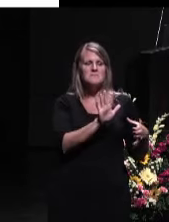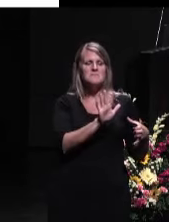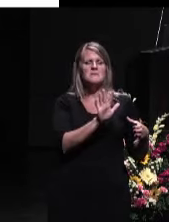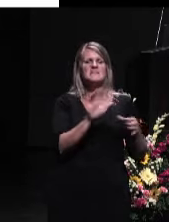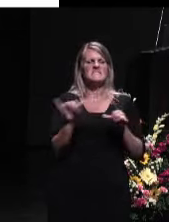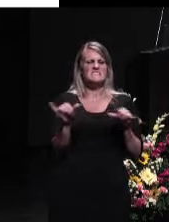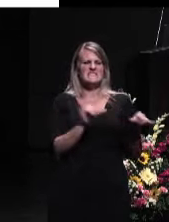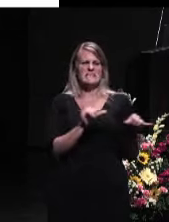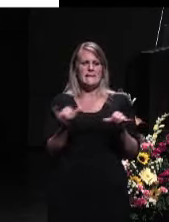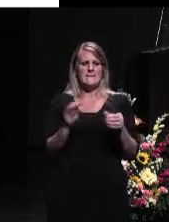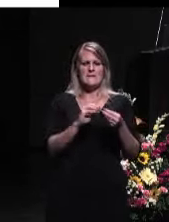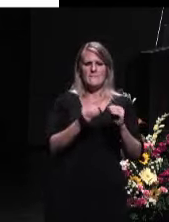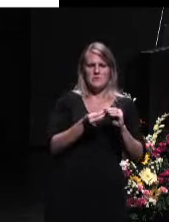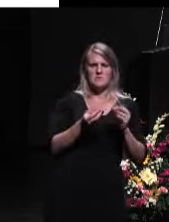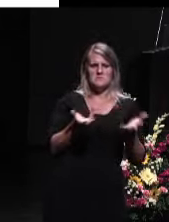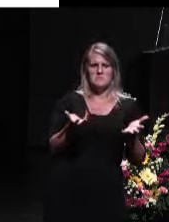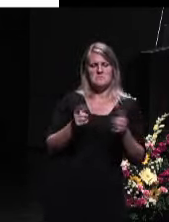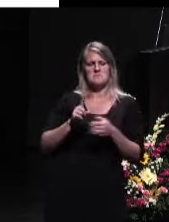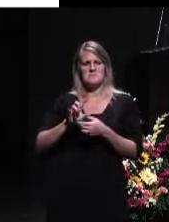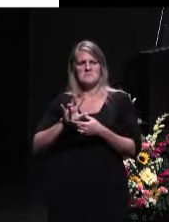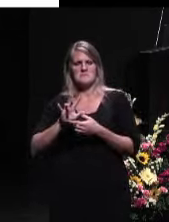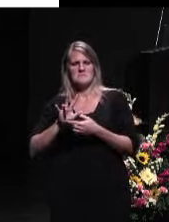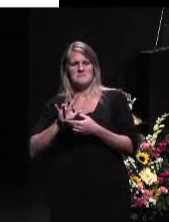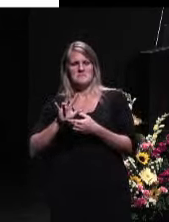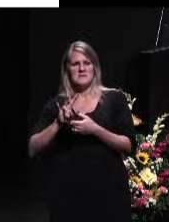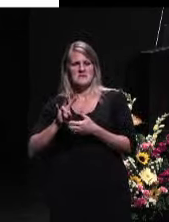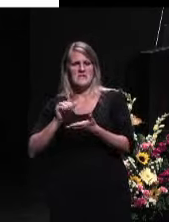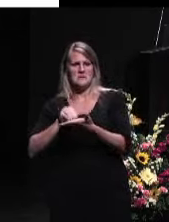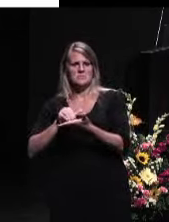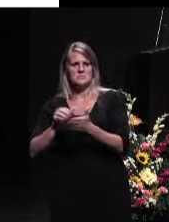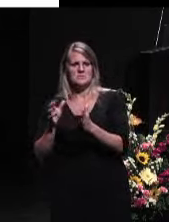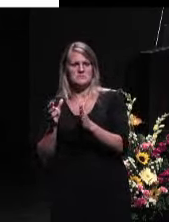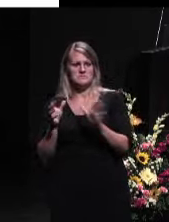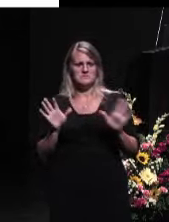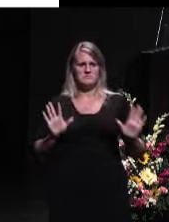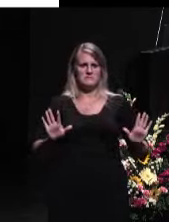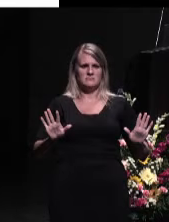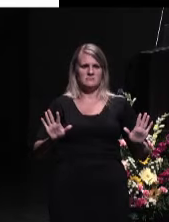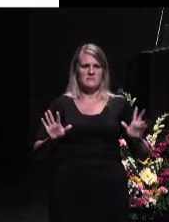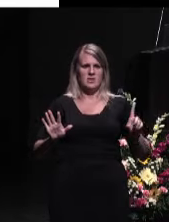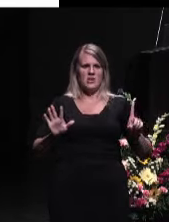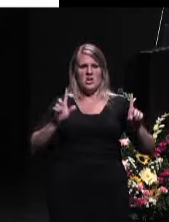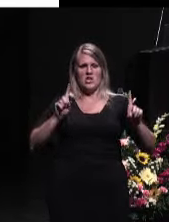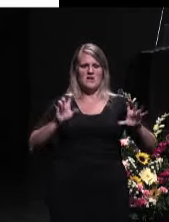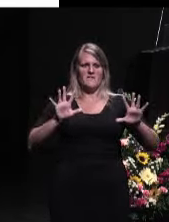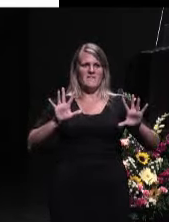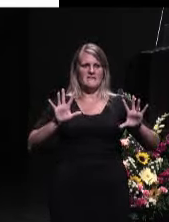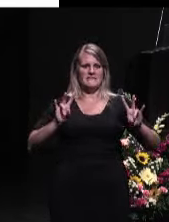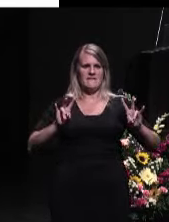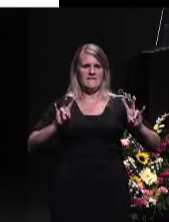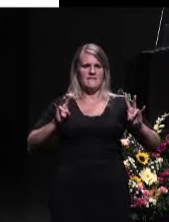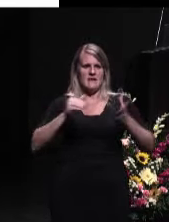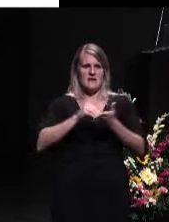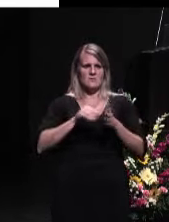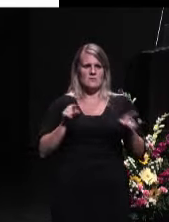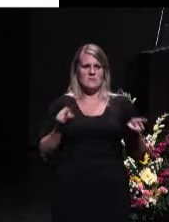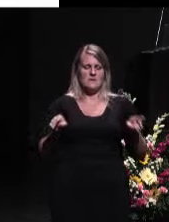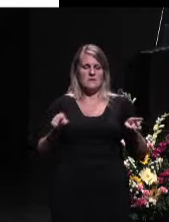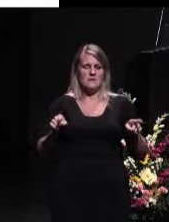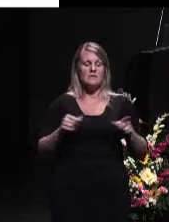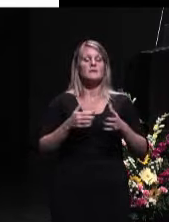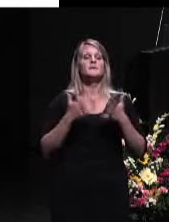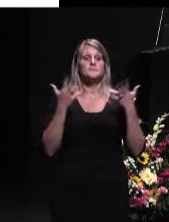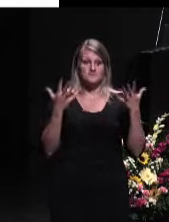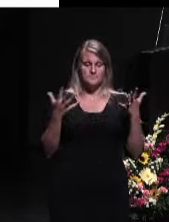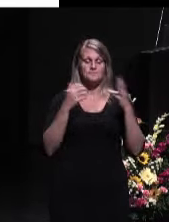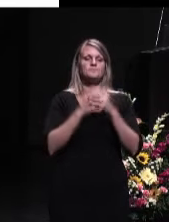same number, if not more, than the 157,000 students. So take an average classroom in this region. Again,